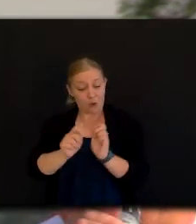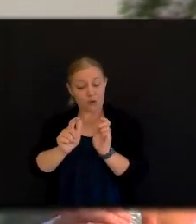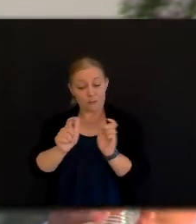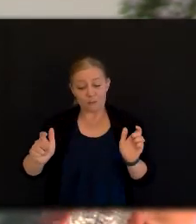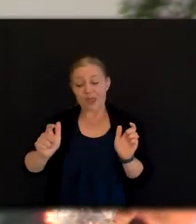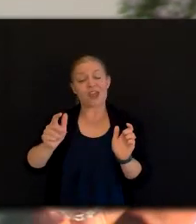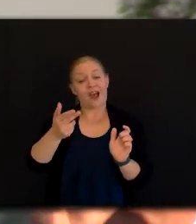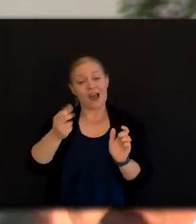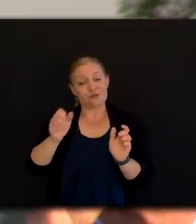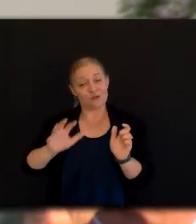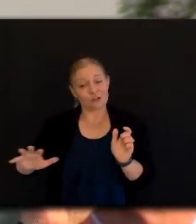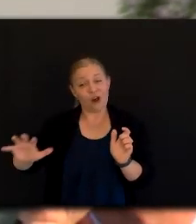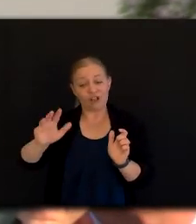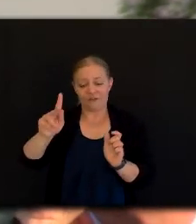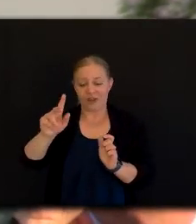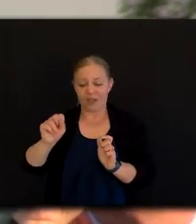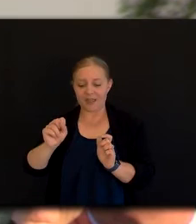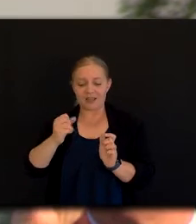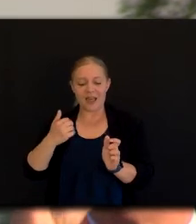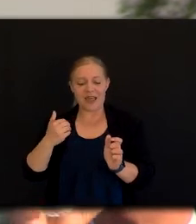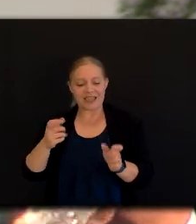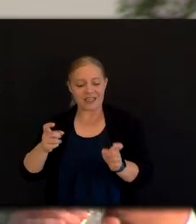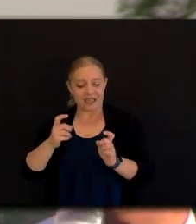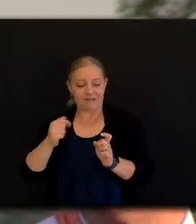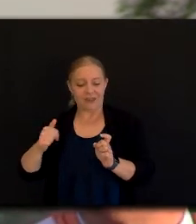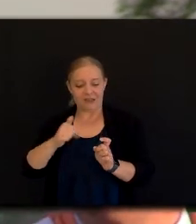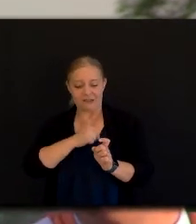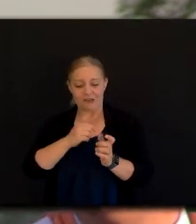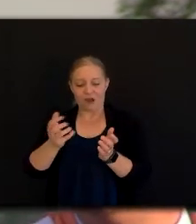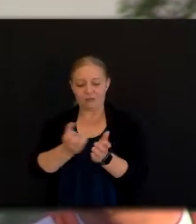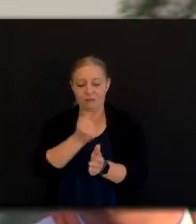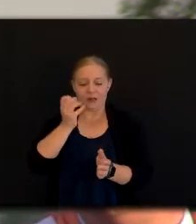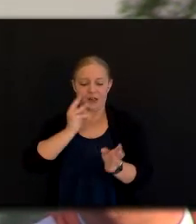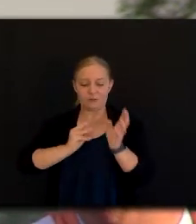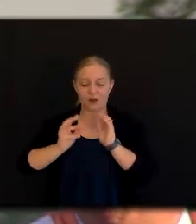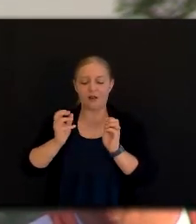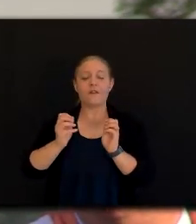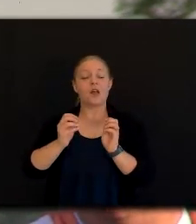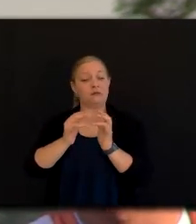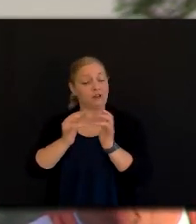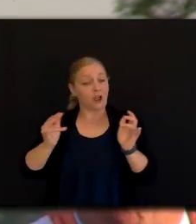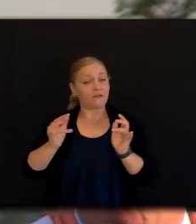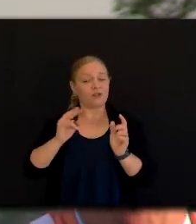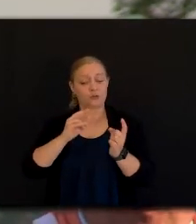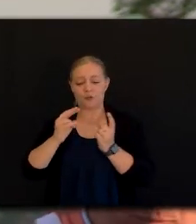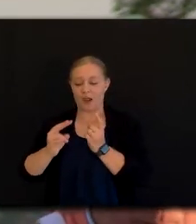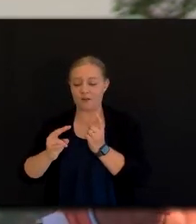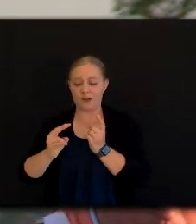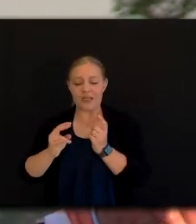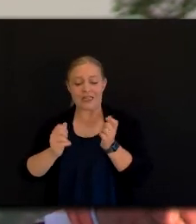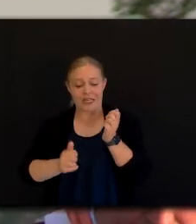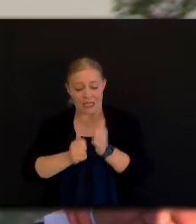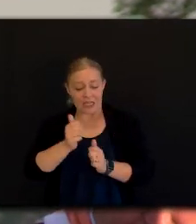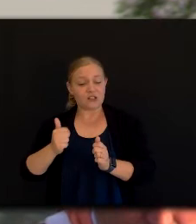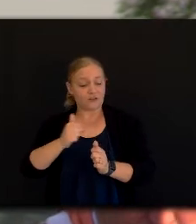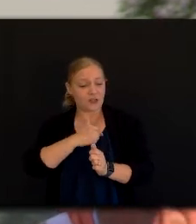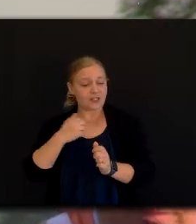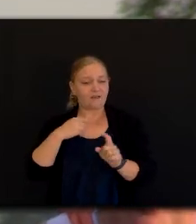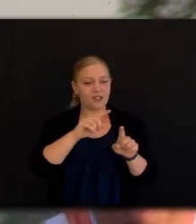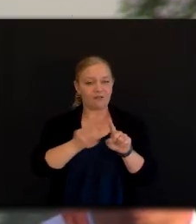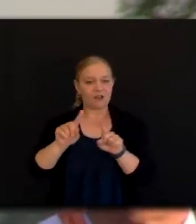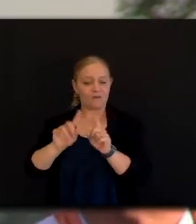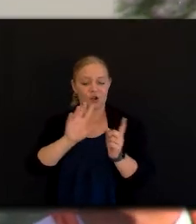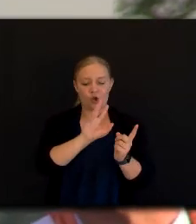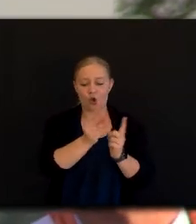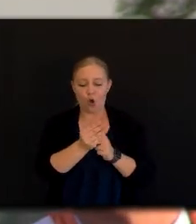Kansas, giving us the opportunity to experience a wide range of diversity of thought. Each of us have interacted with a variety of cultures and